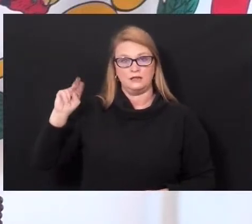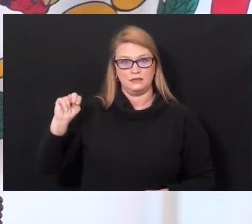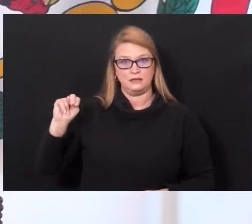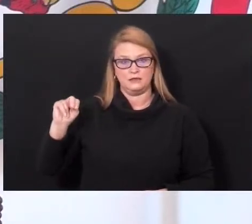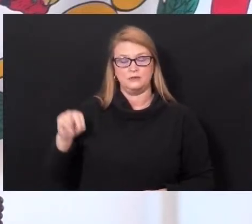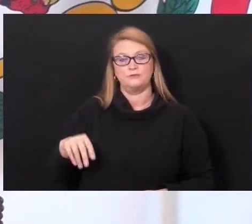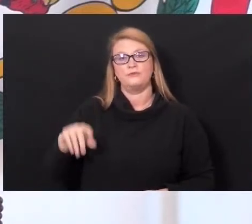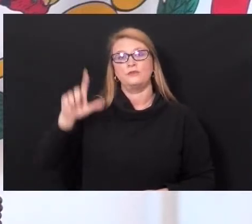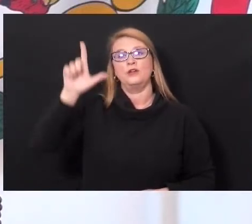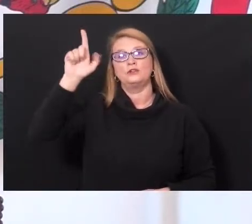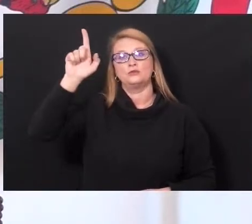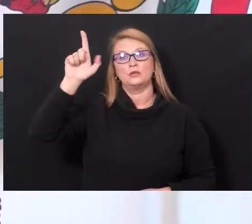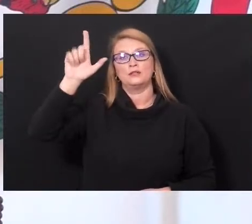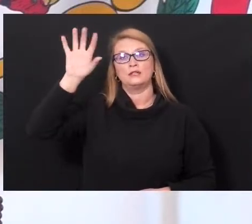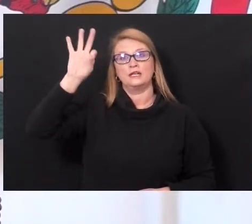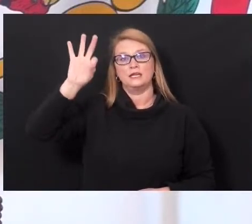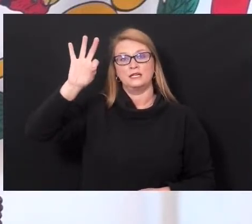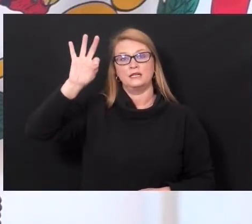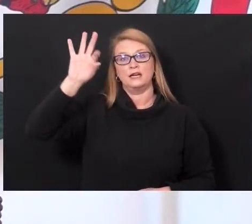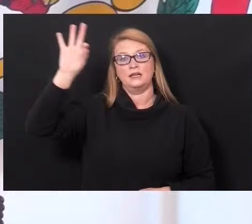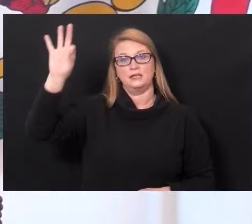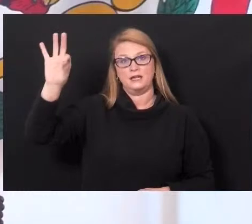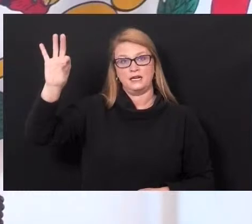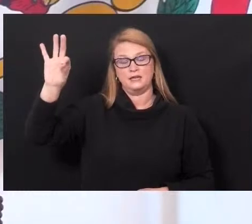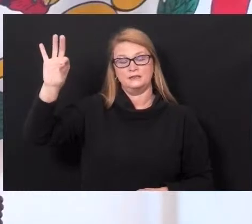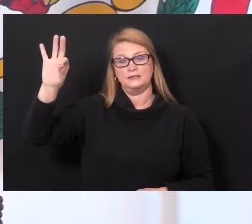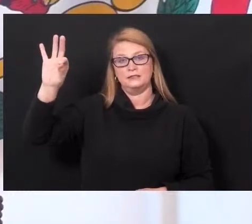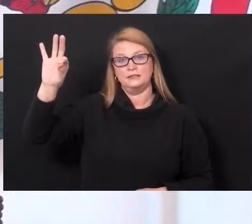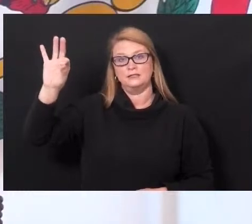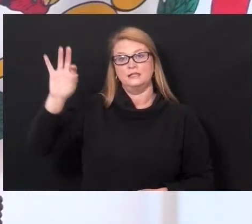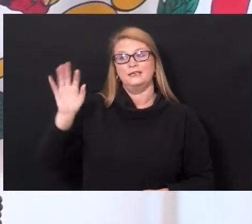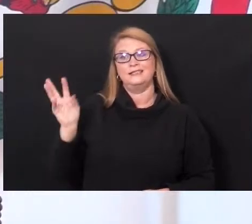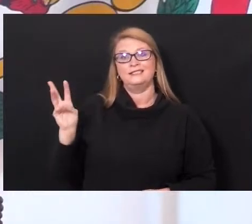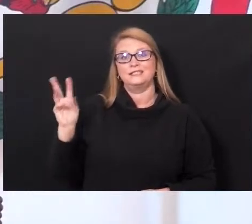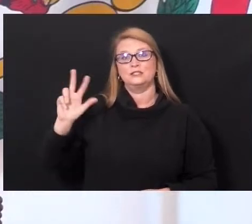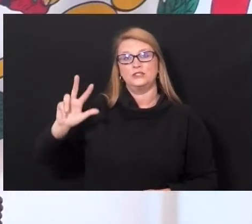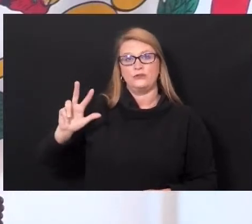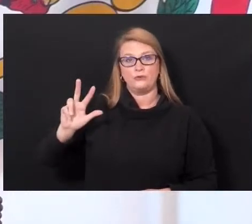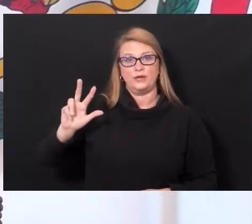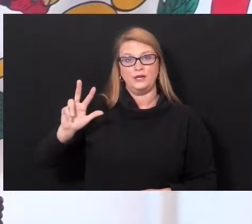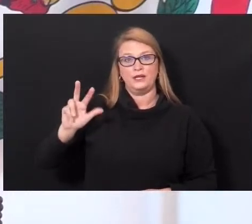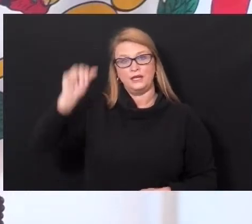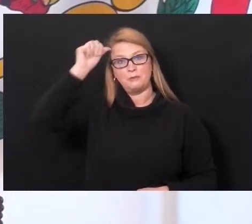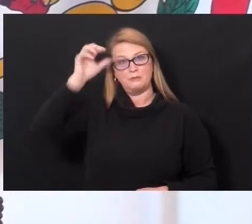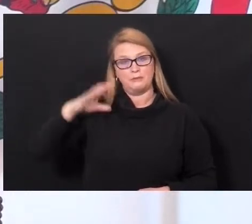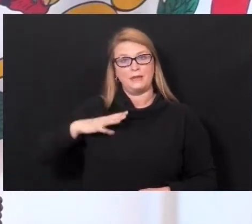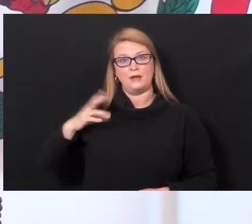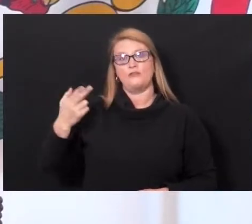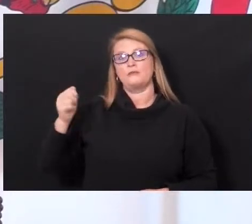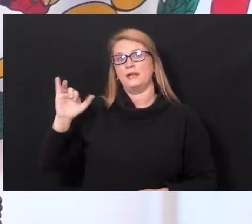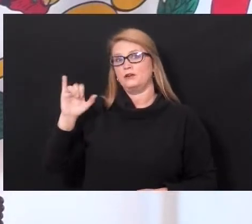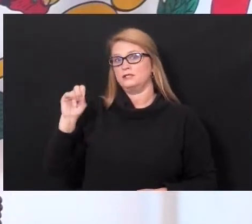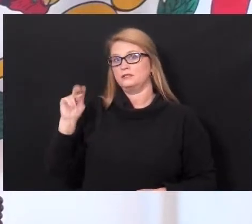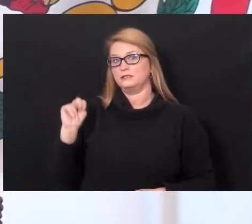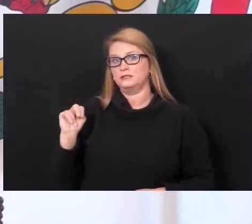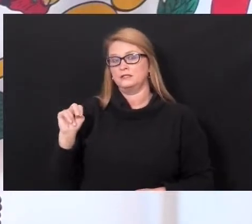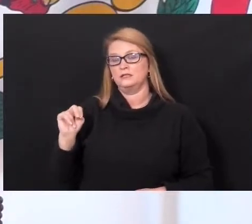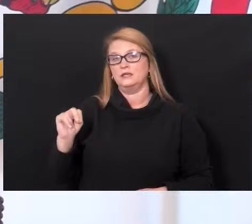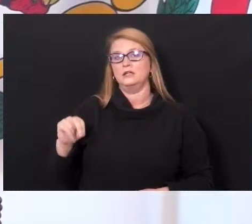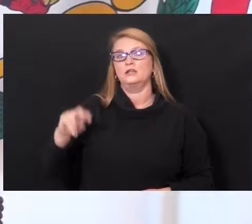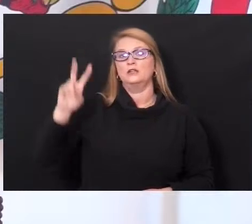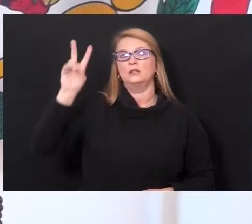Our 21st 199th death is a 63-year-old male from Harrison County. And